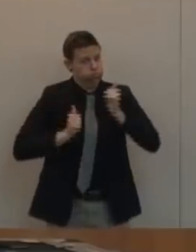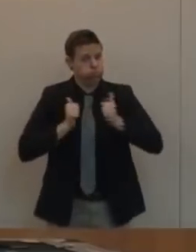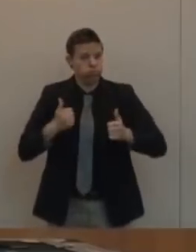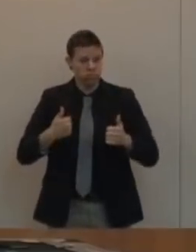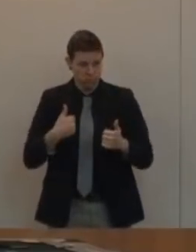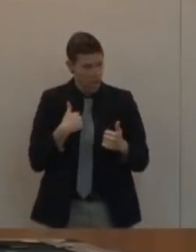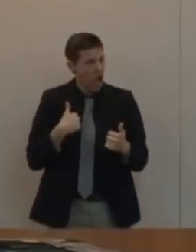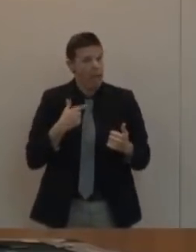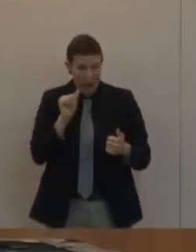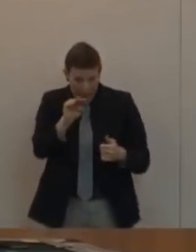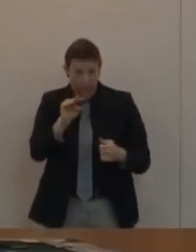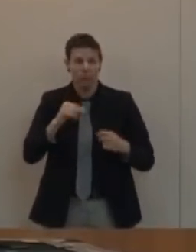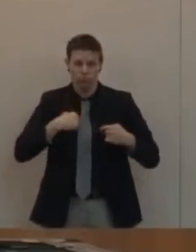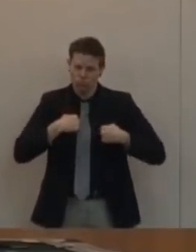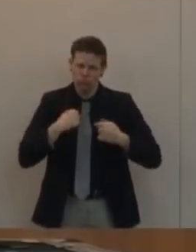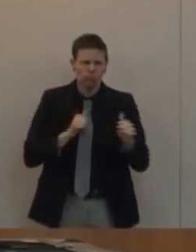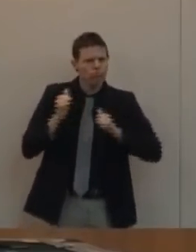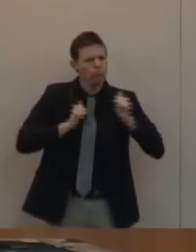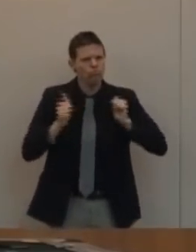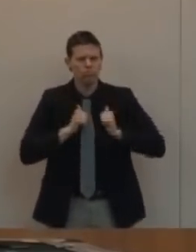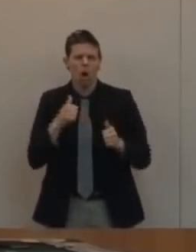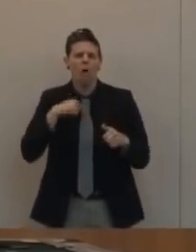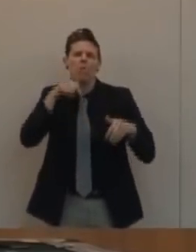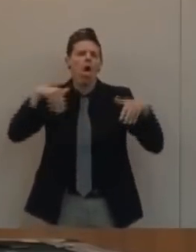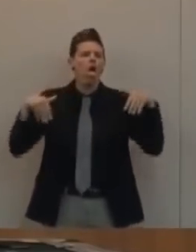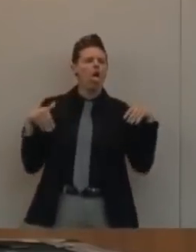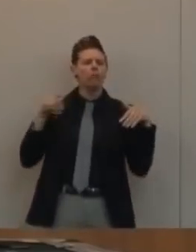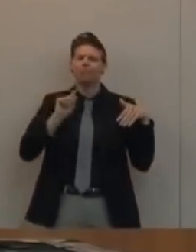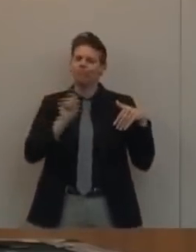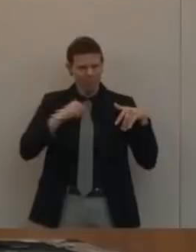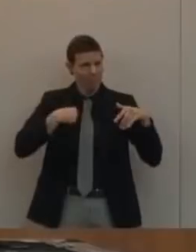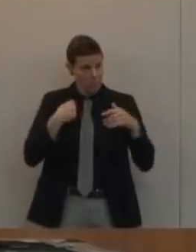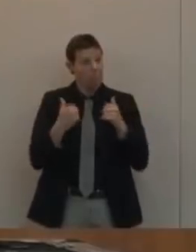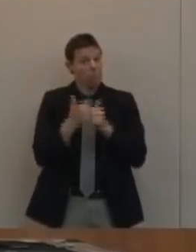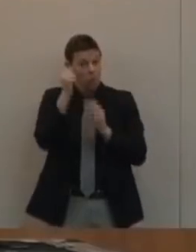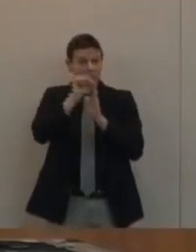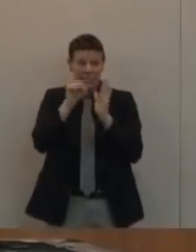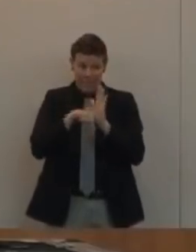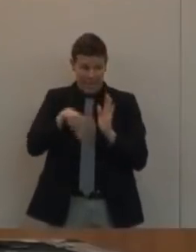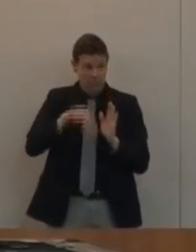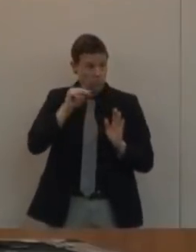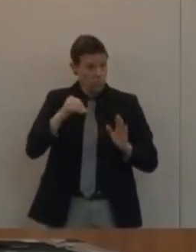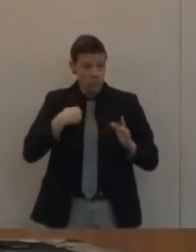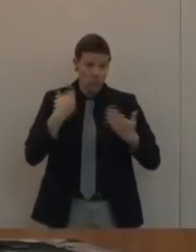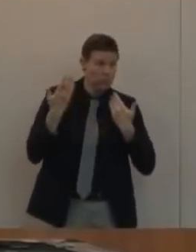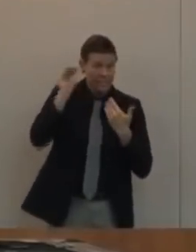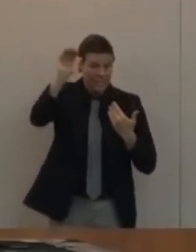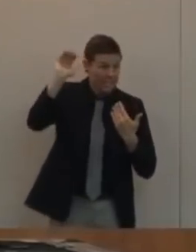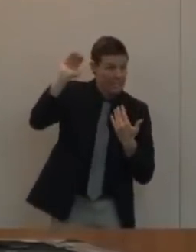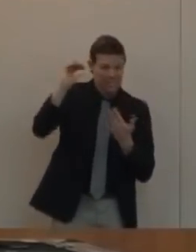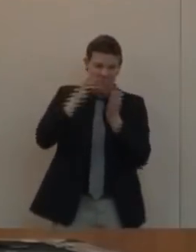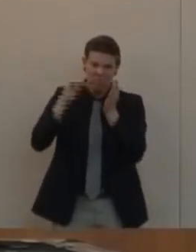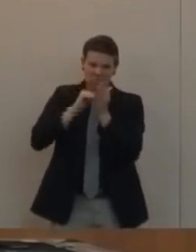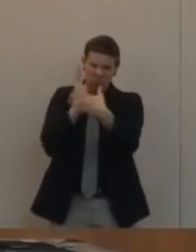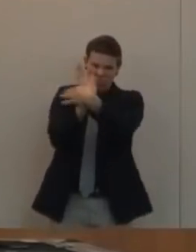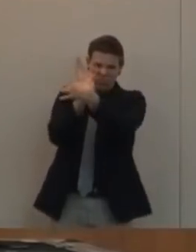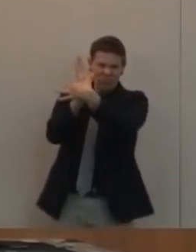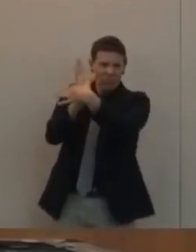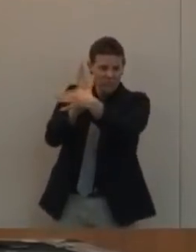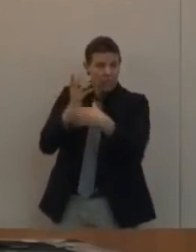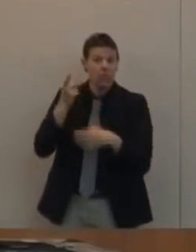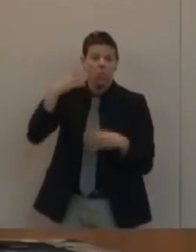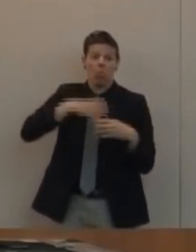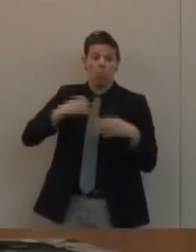most states, including New Mexico, is paying off, and we've gotten assurances from the White House that these